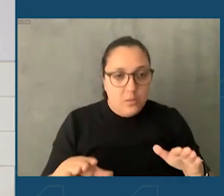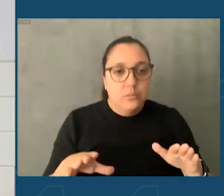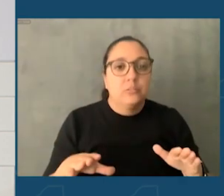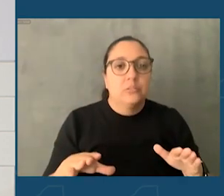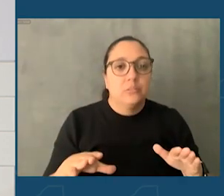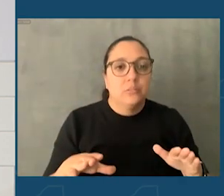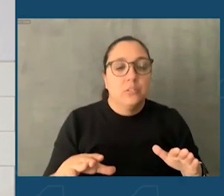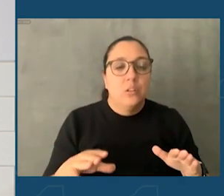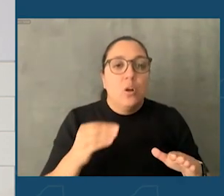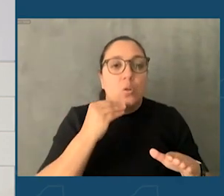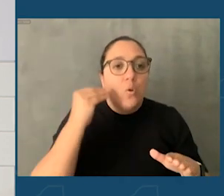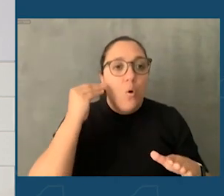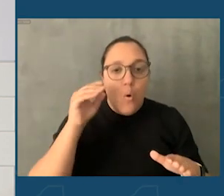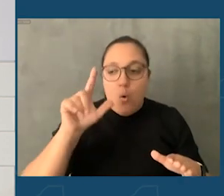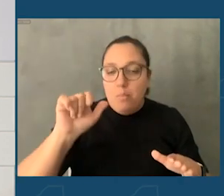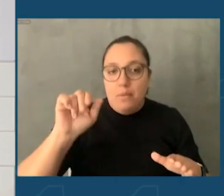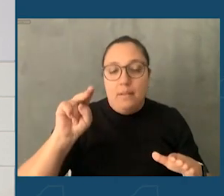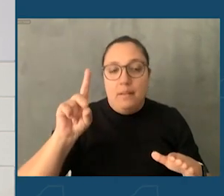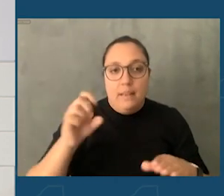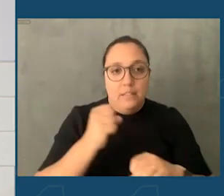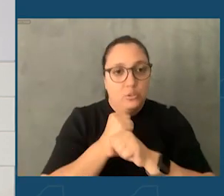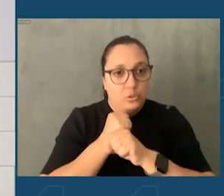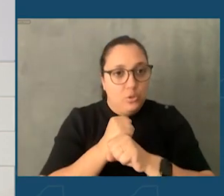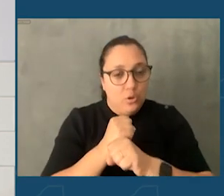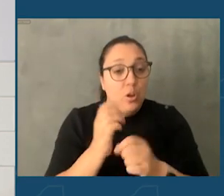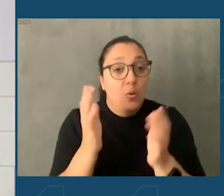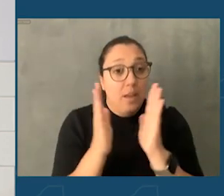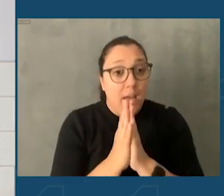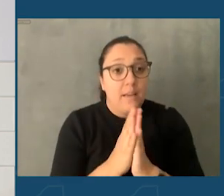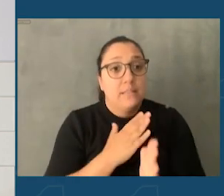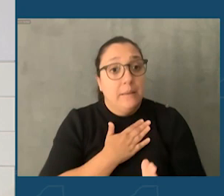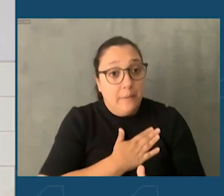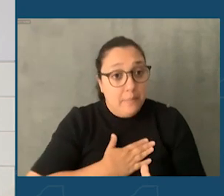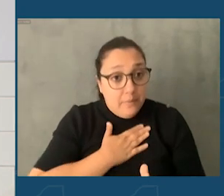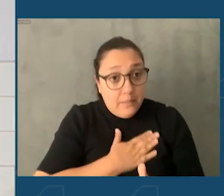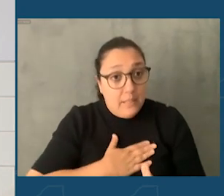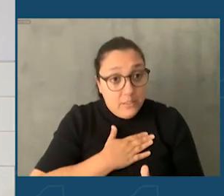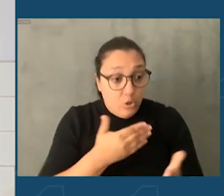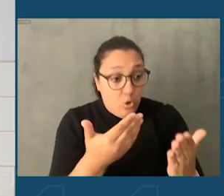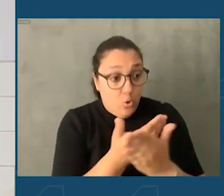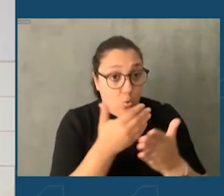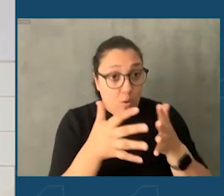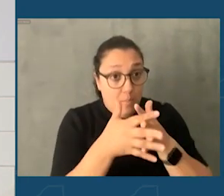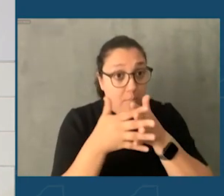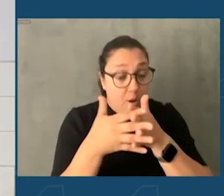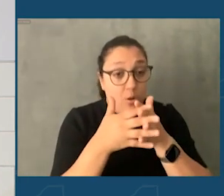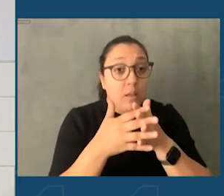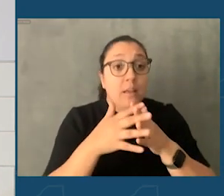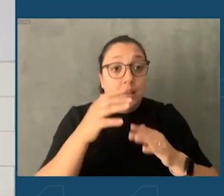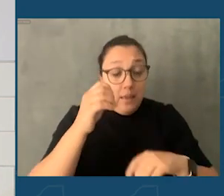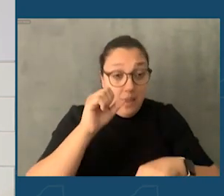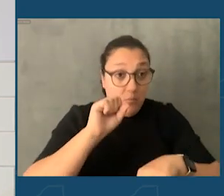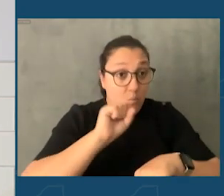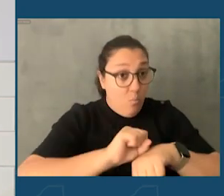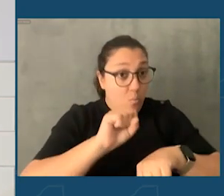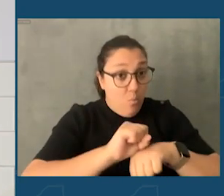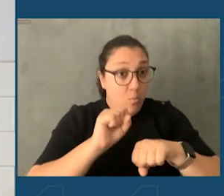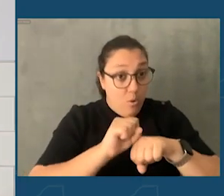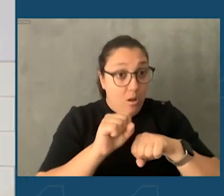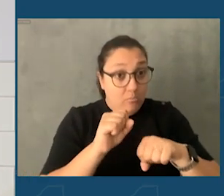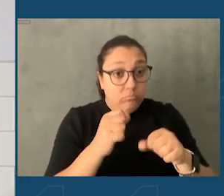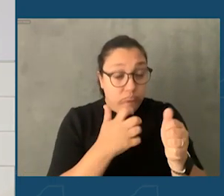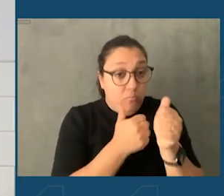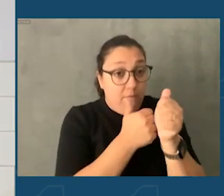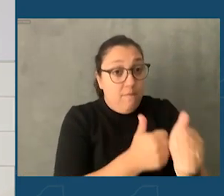newest Americans can work lawfully and build stable lives for themselves and our countries. Our leaders